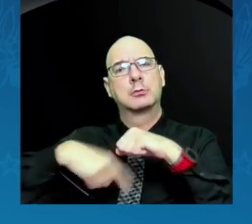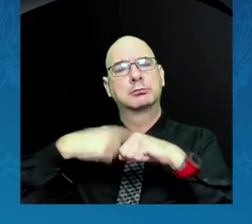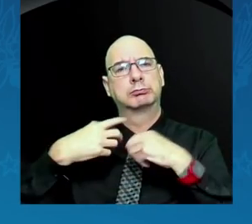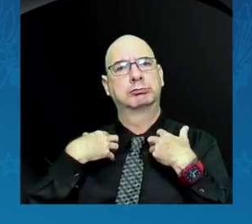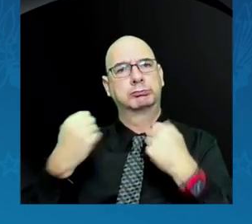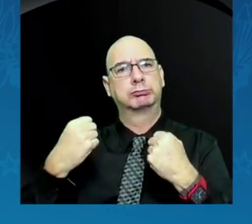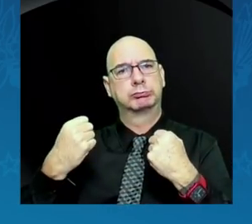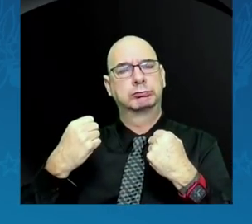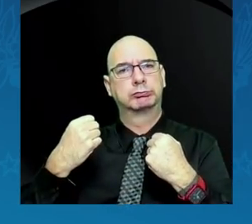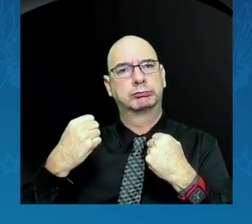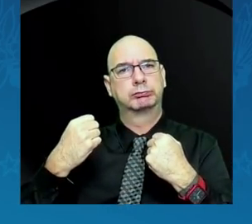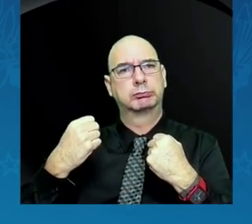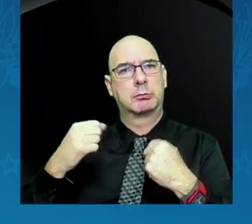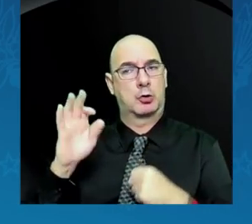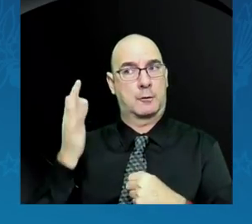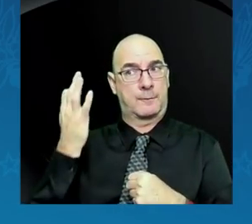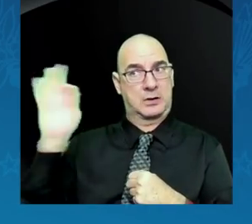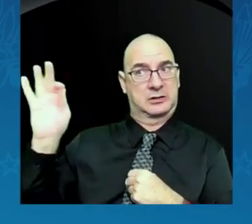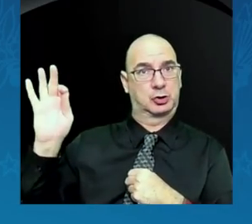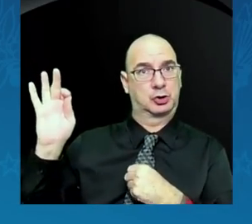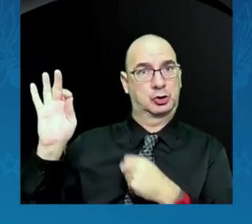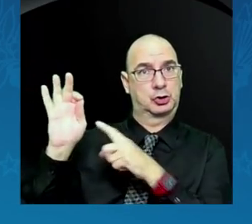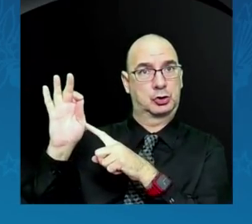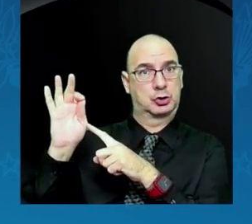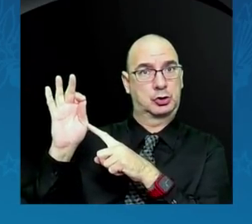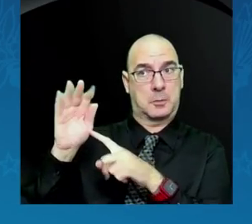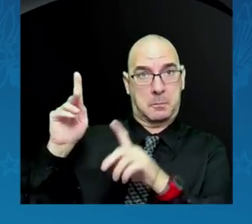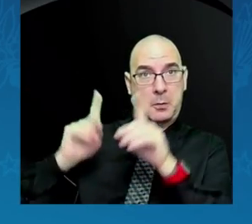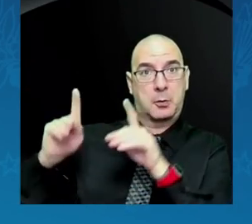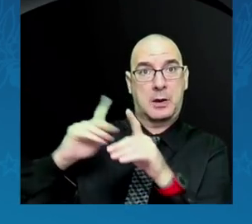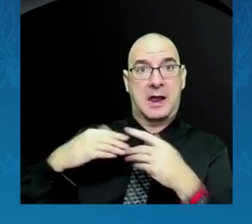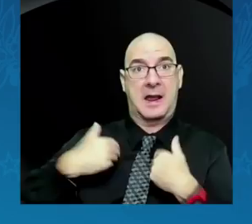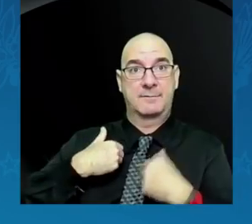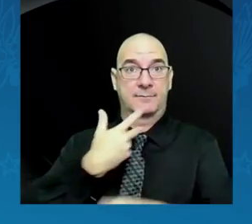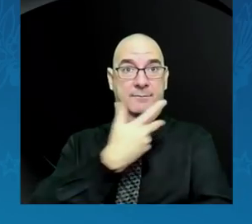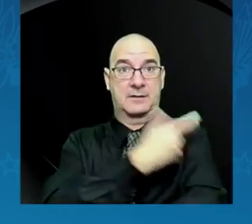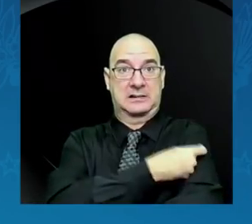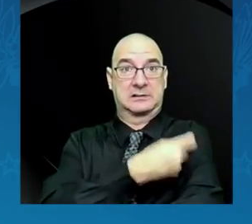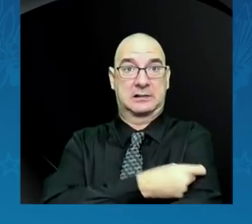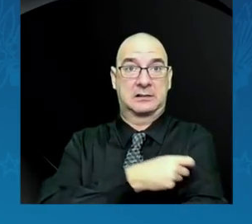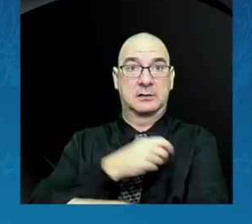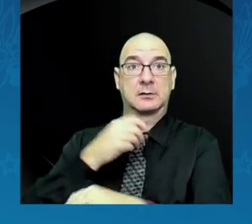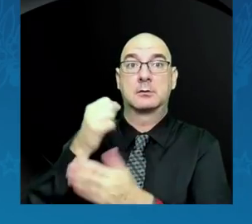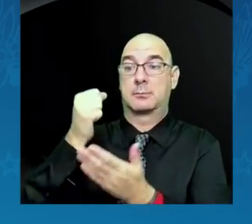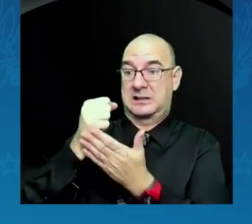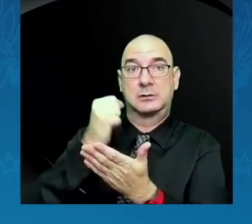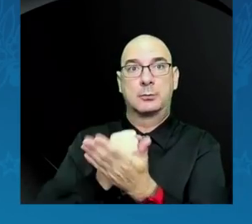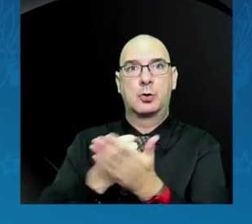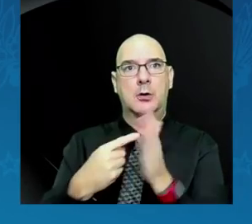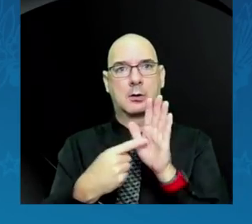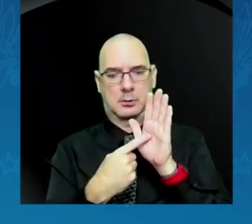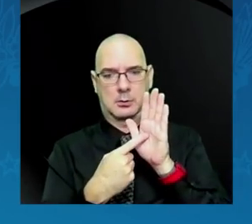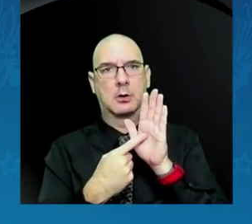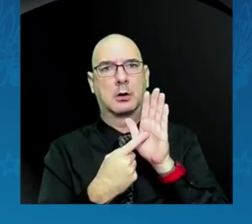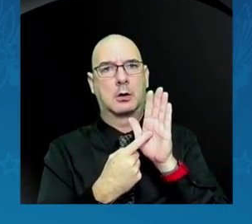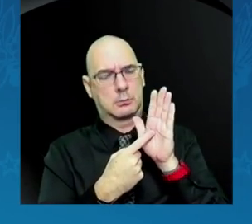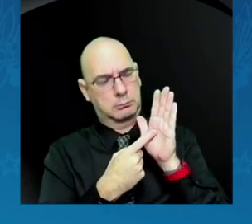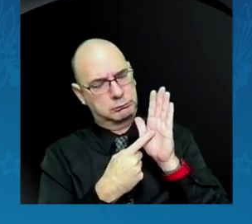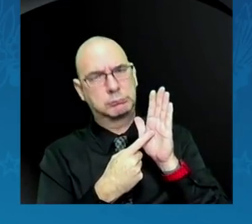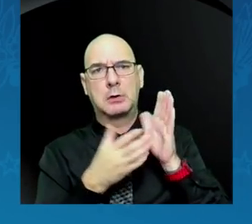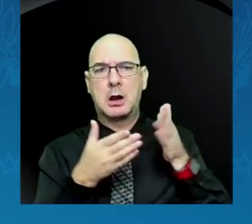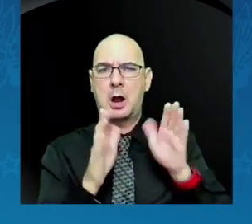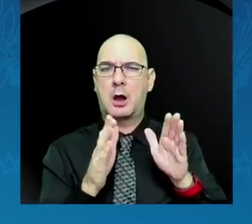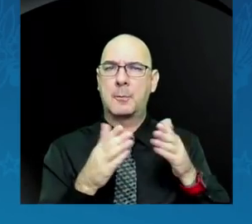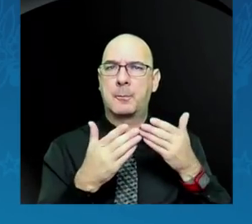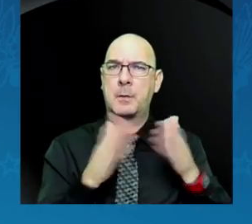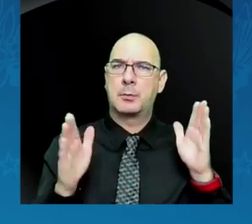the French essentially have a vaccine passport that has allowed public life here to return to some semblance of normalcy. All of us with you